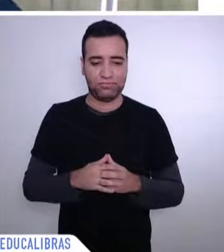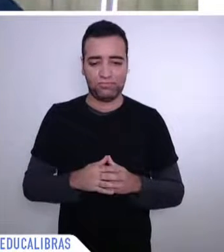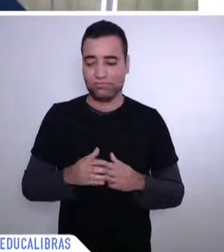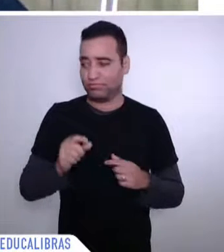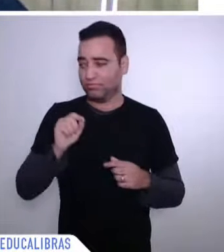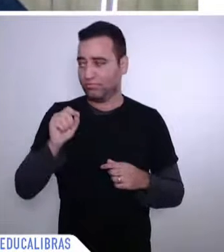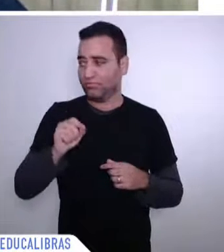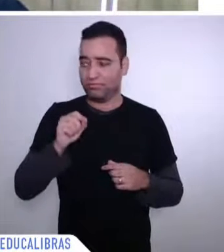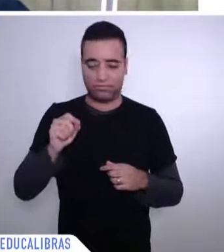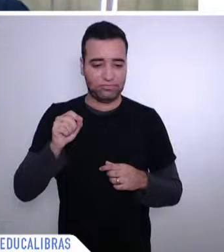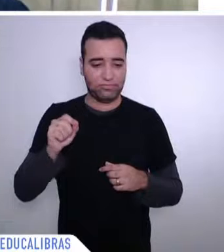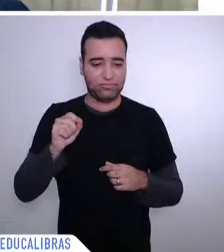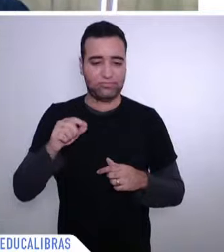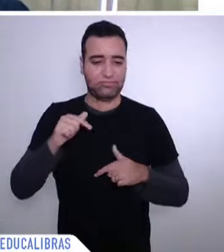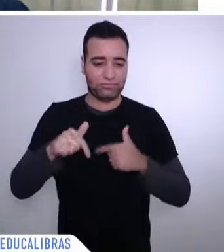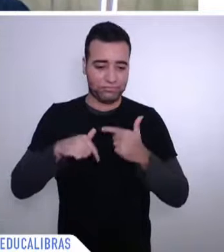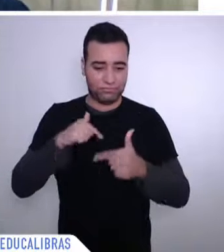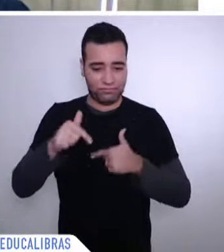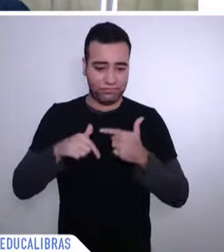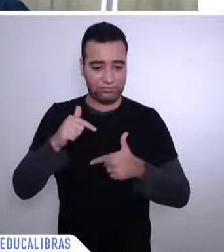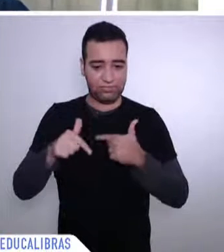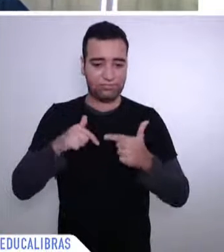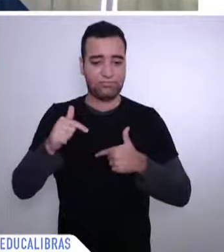is the worker side.